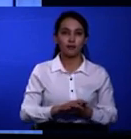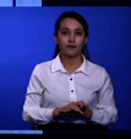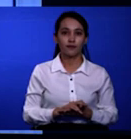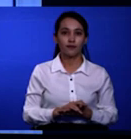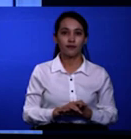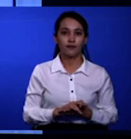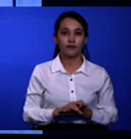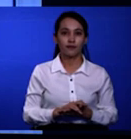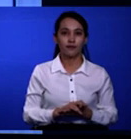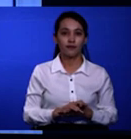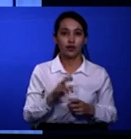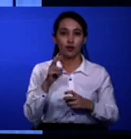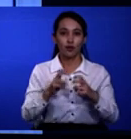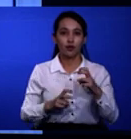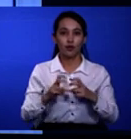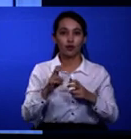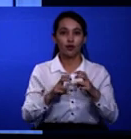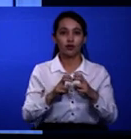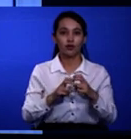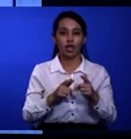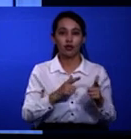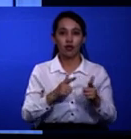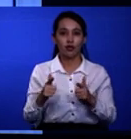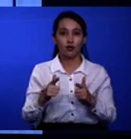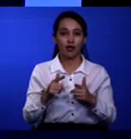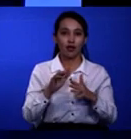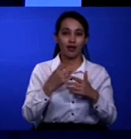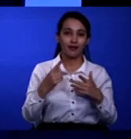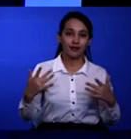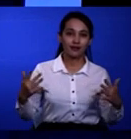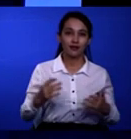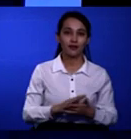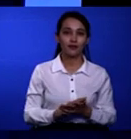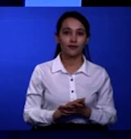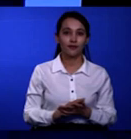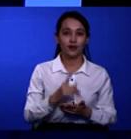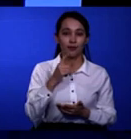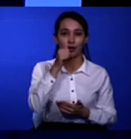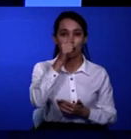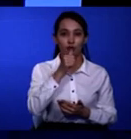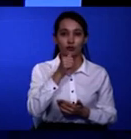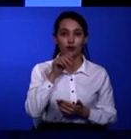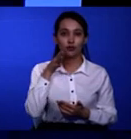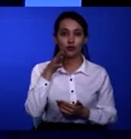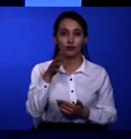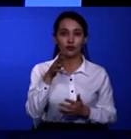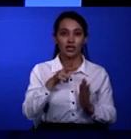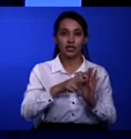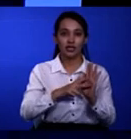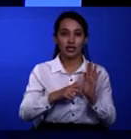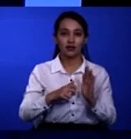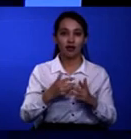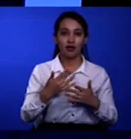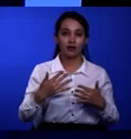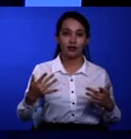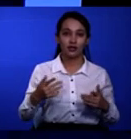Masala korxonada ishlab chiqarilgan detallar haqida. Bir oyda bolajonlar 4800 ta